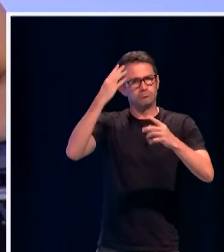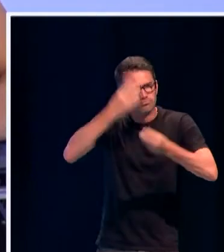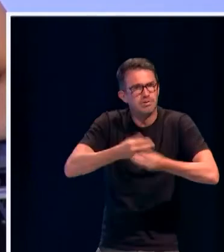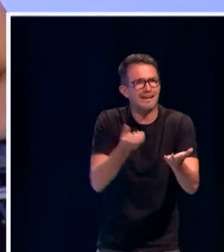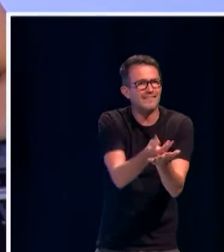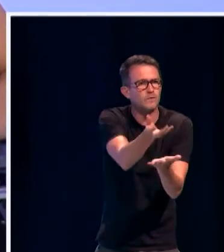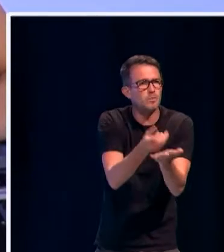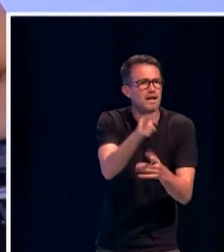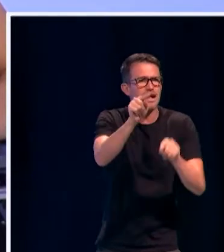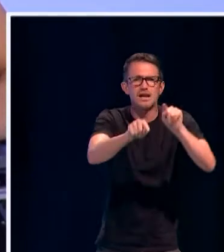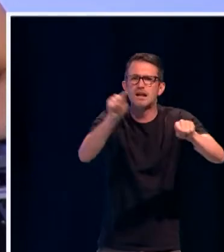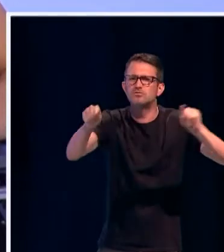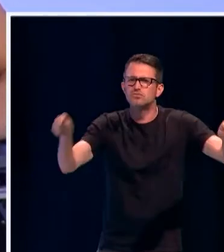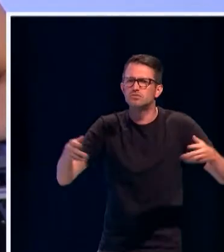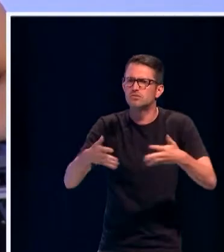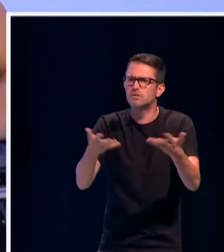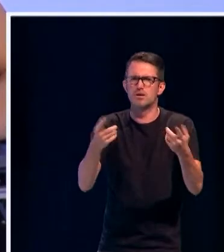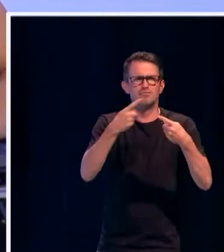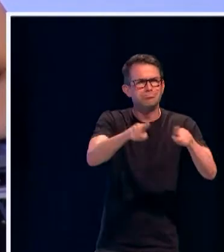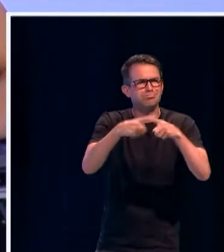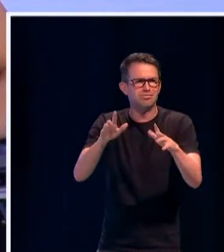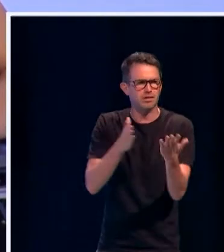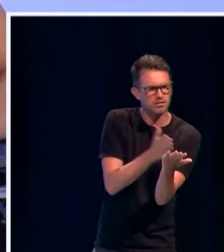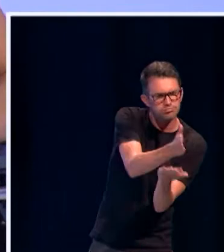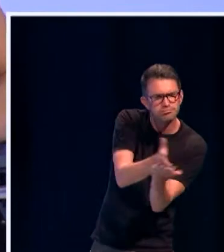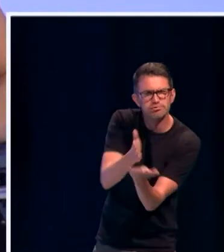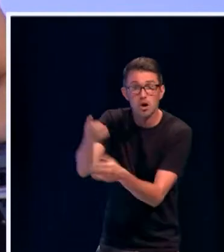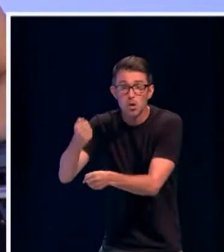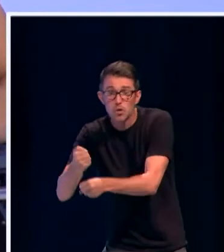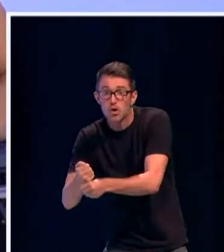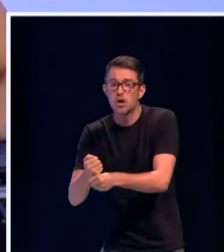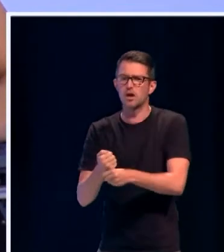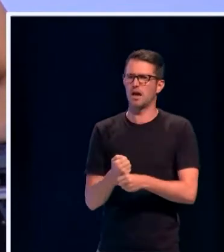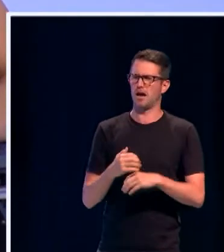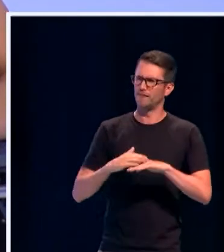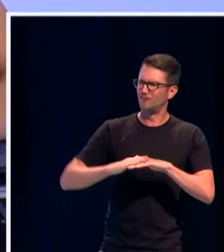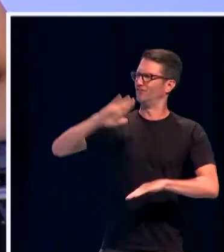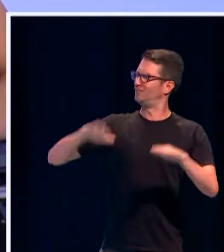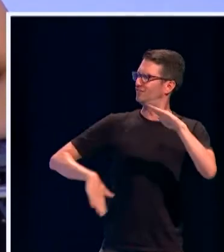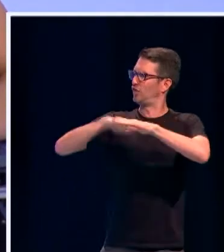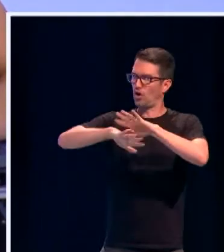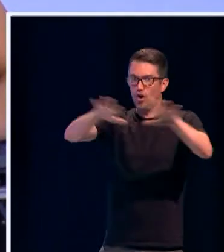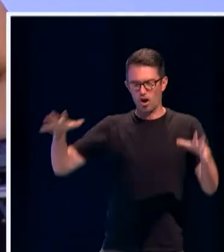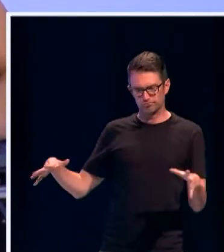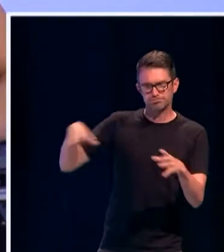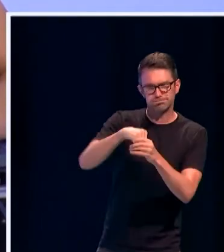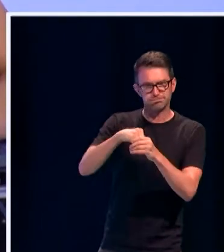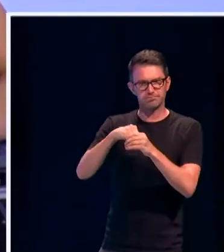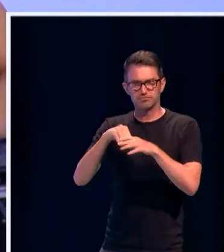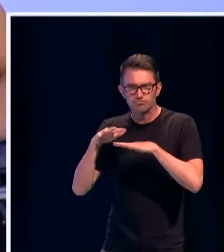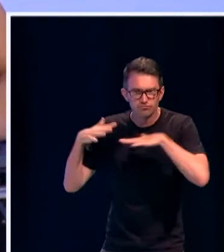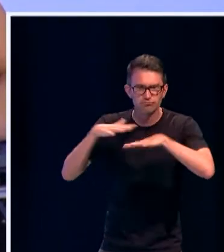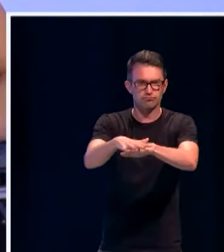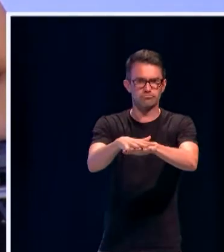to full inclusion and participation of persons with disability, particularly when it's about capacity building